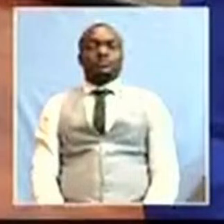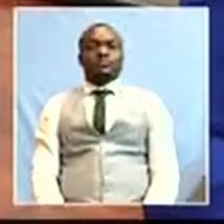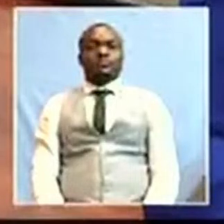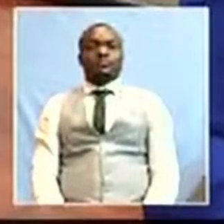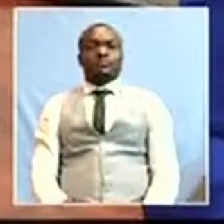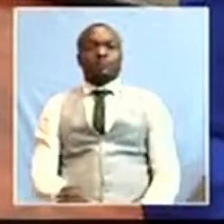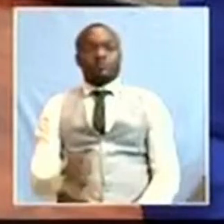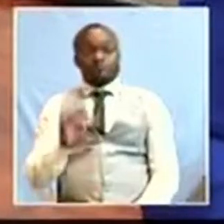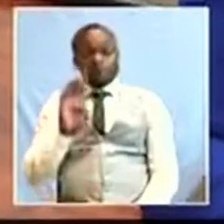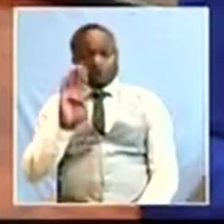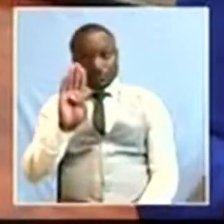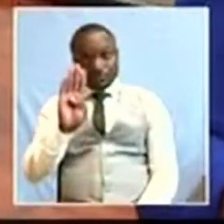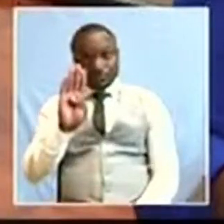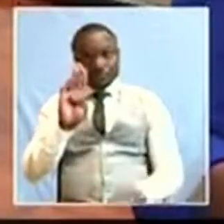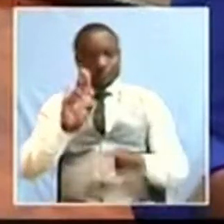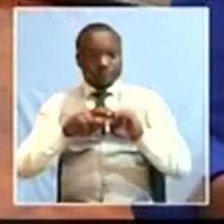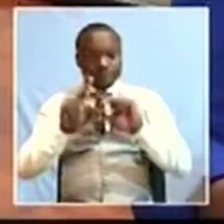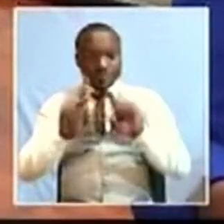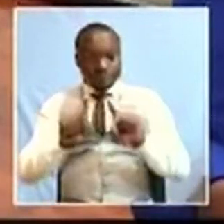Part B, Chair.